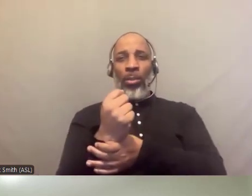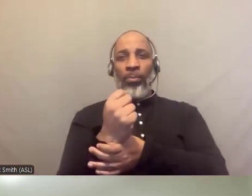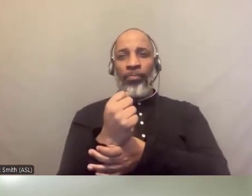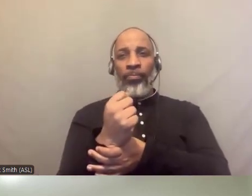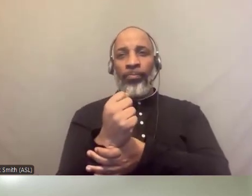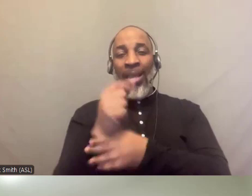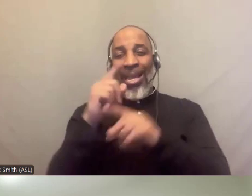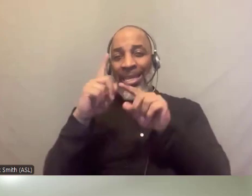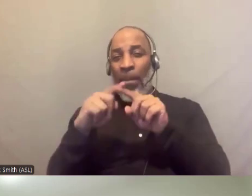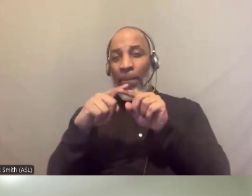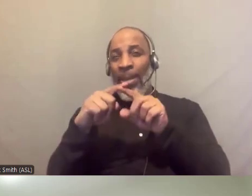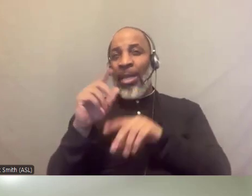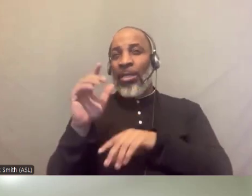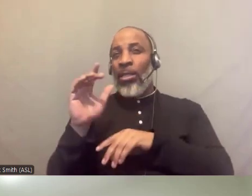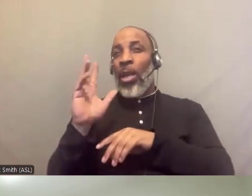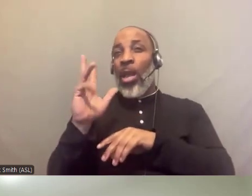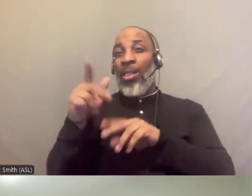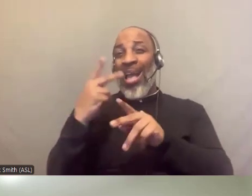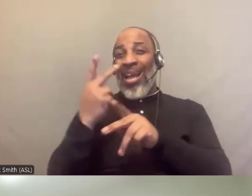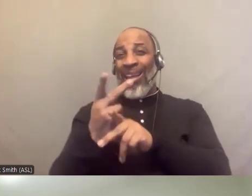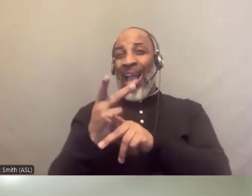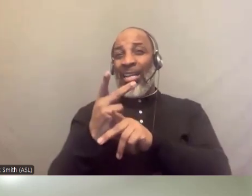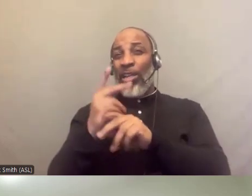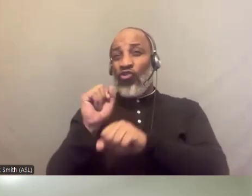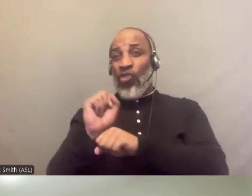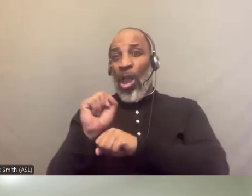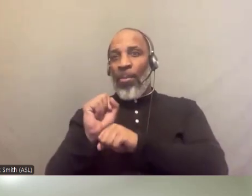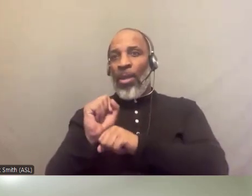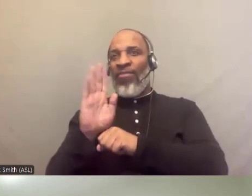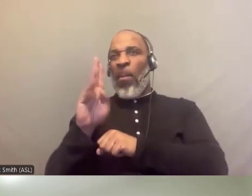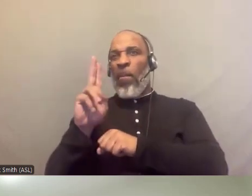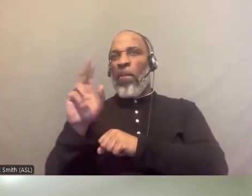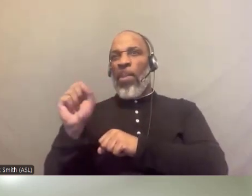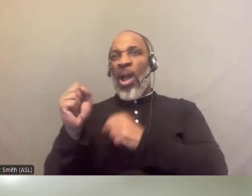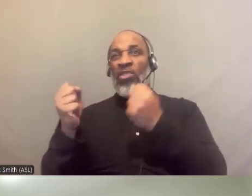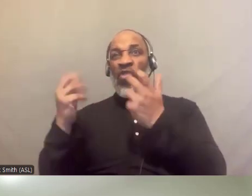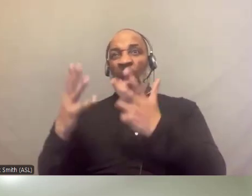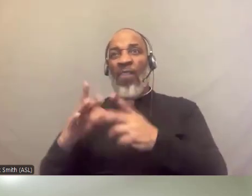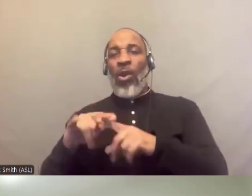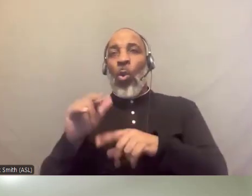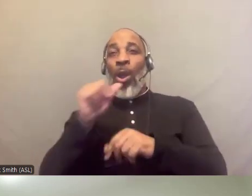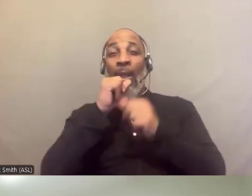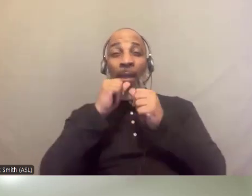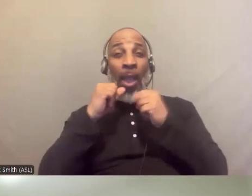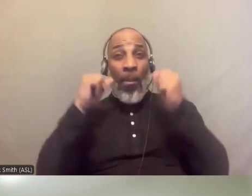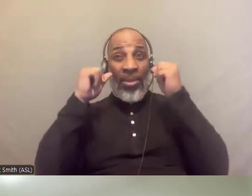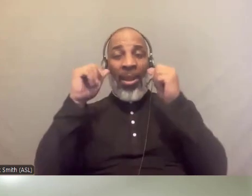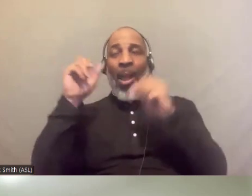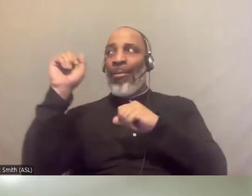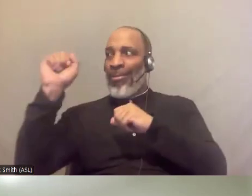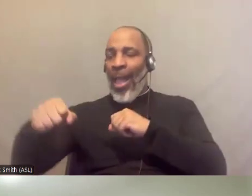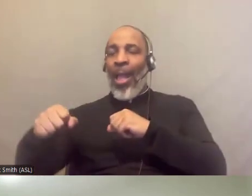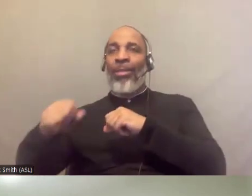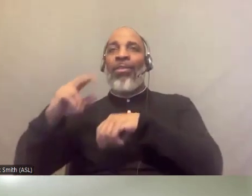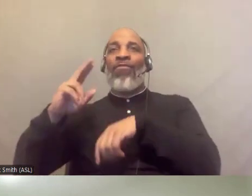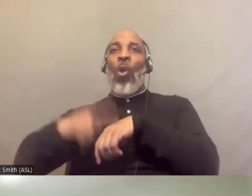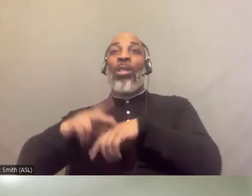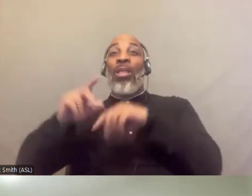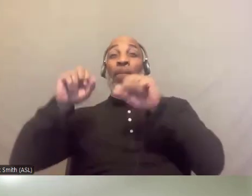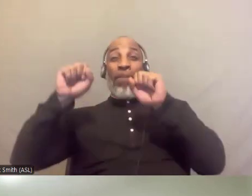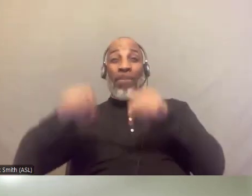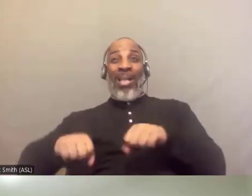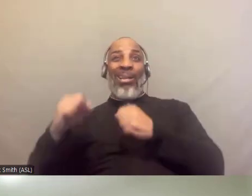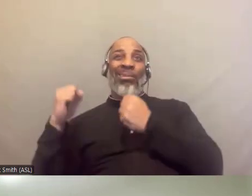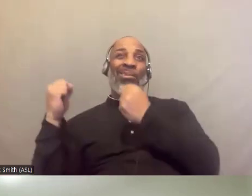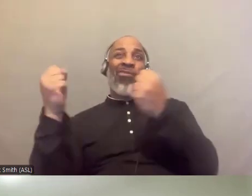It depends on the type of position. Obviously, if it's a bus driver position or Amazon driver position, then yes, because the ability to drive would be an